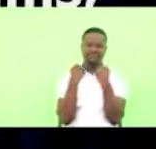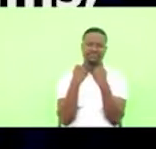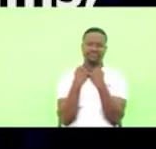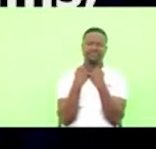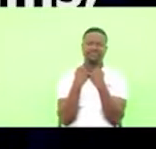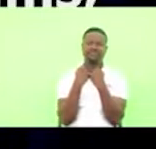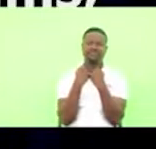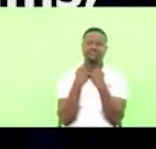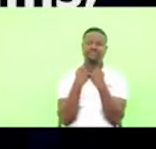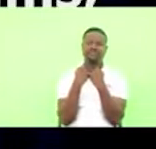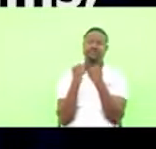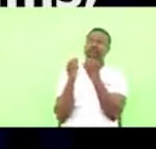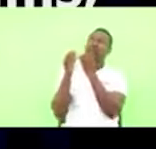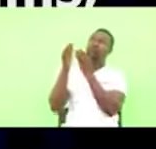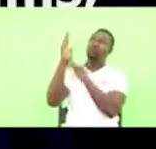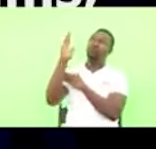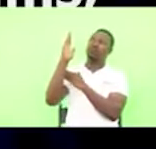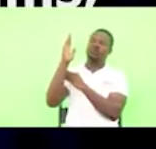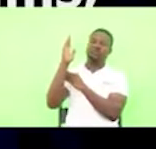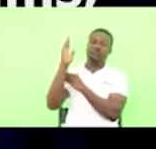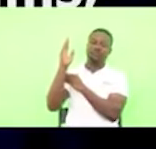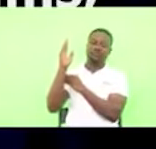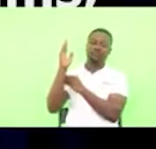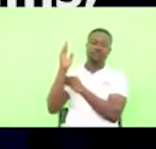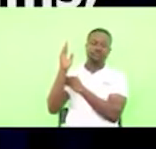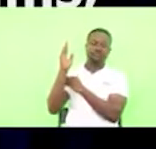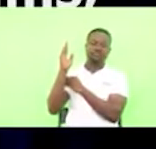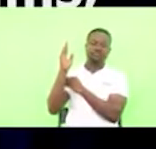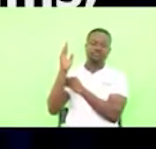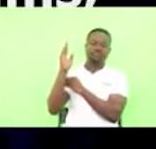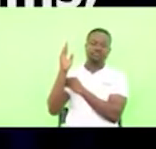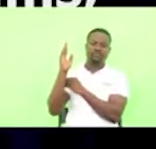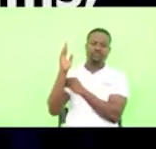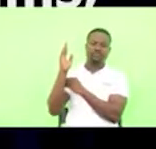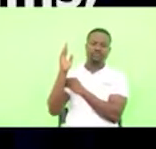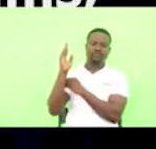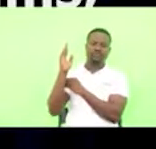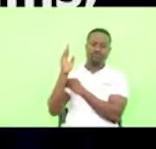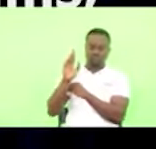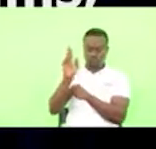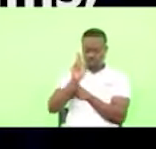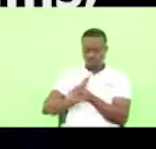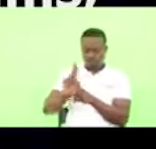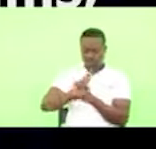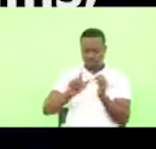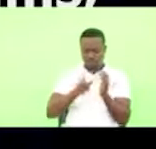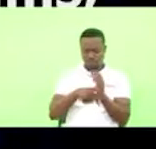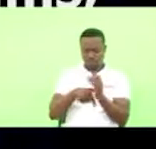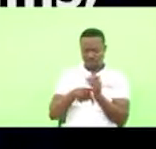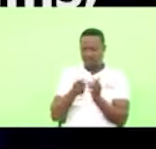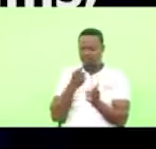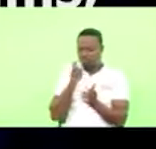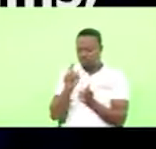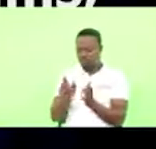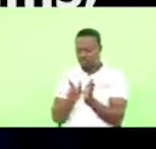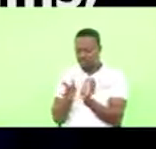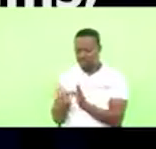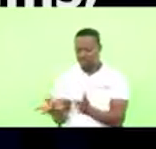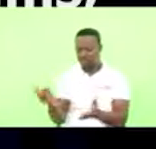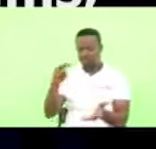he, God, exerted when he raised Christ from the dead. Now,